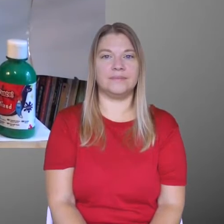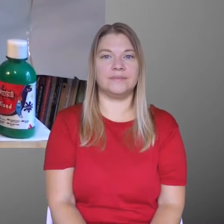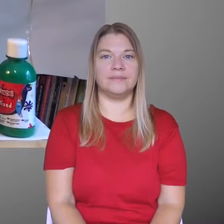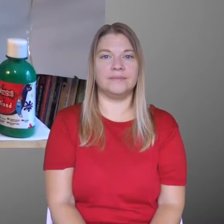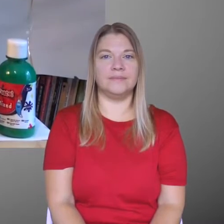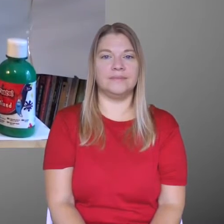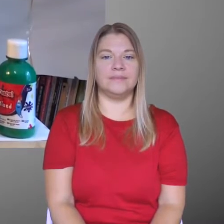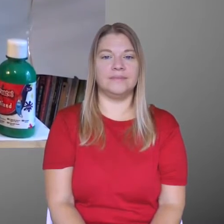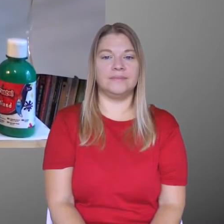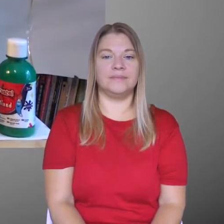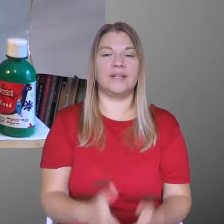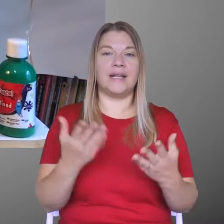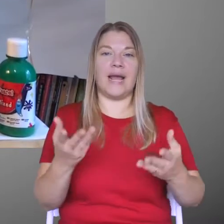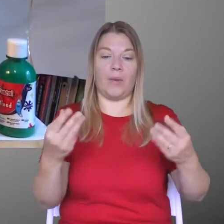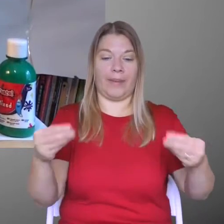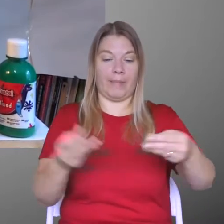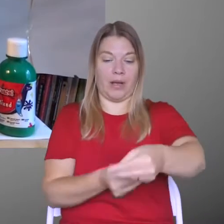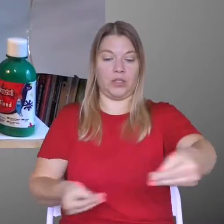I'm going to turn the paper around again,